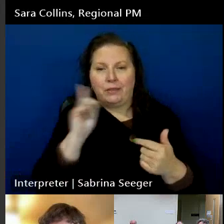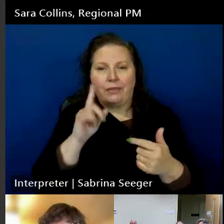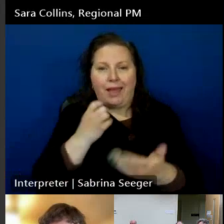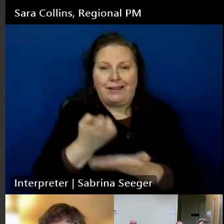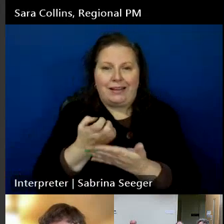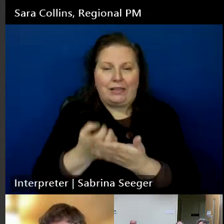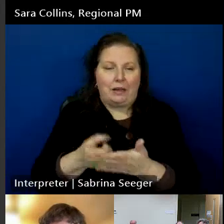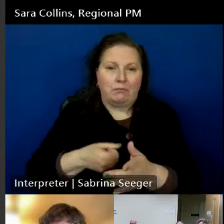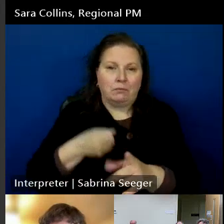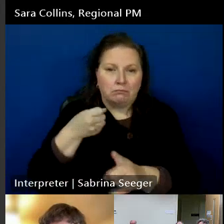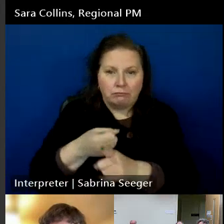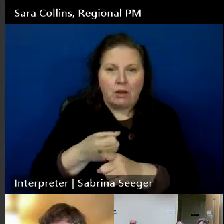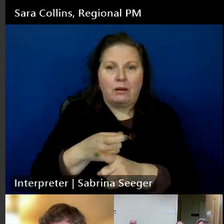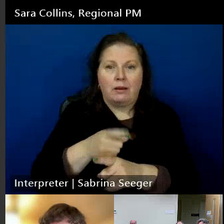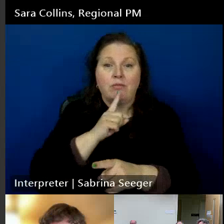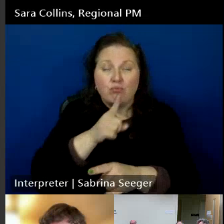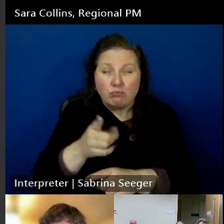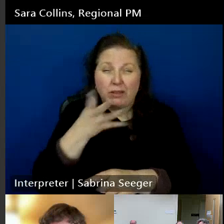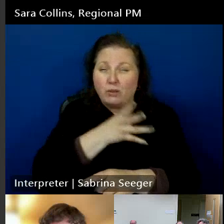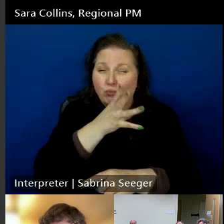economics of deploying in the really rural areas.